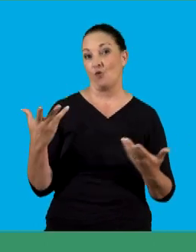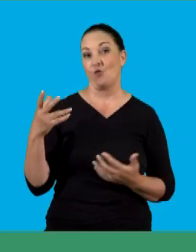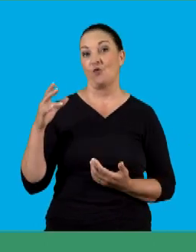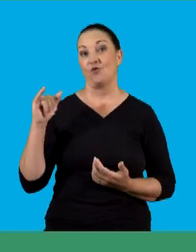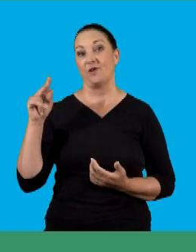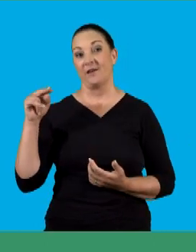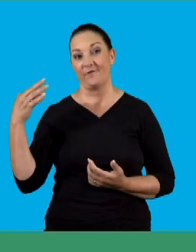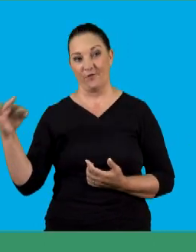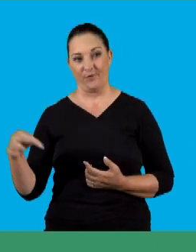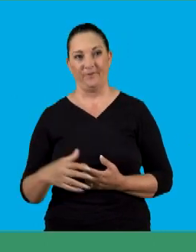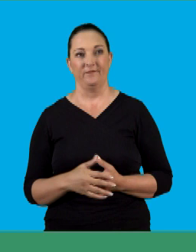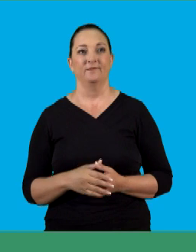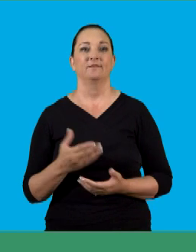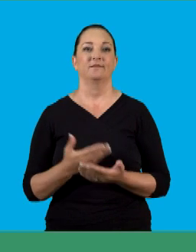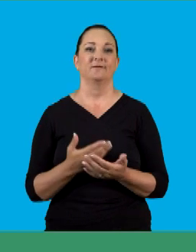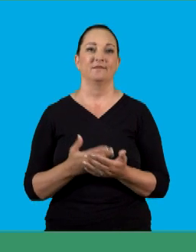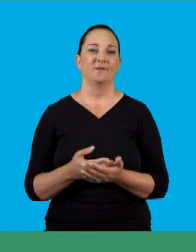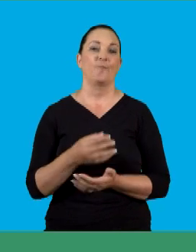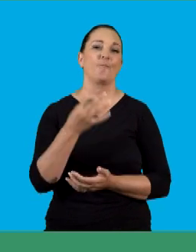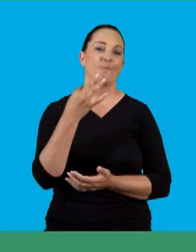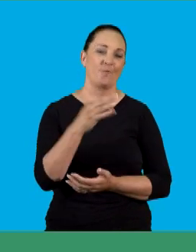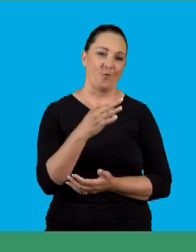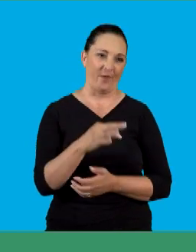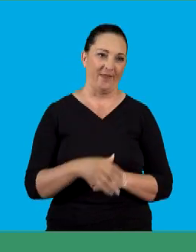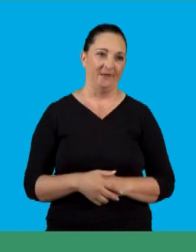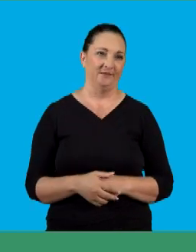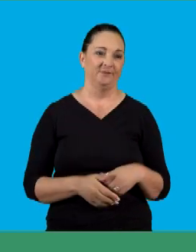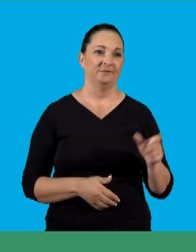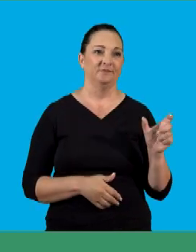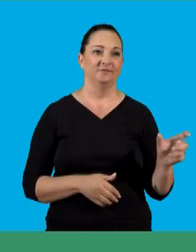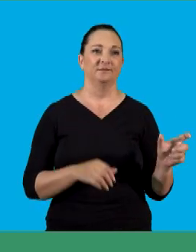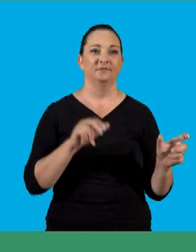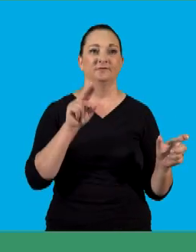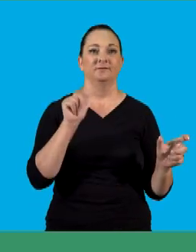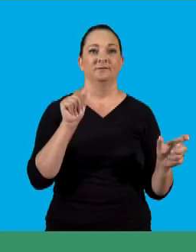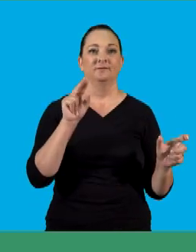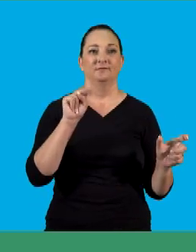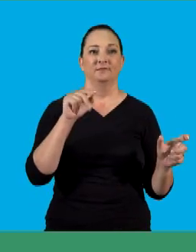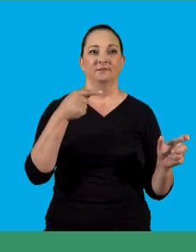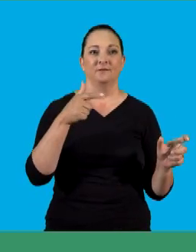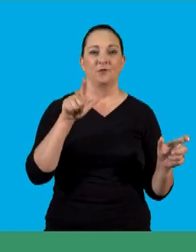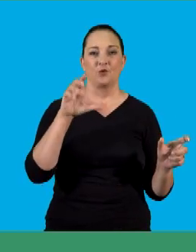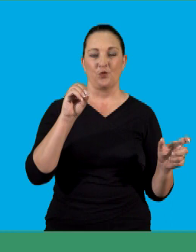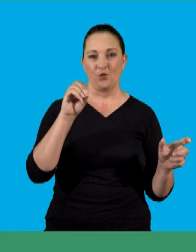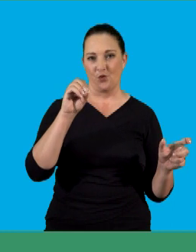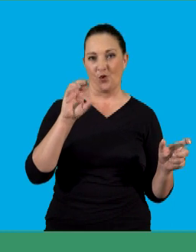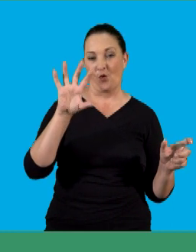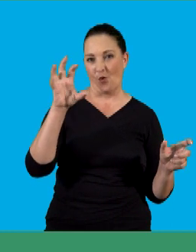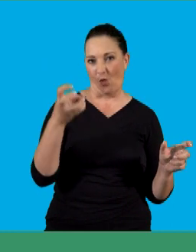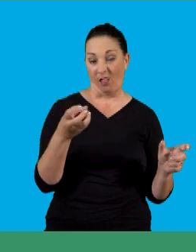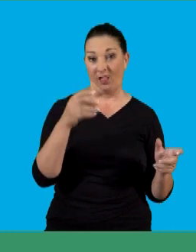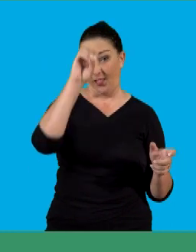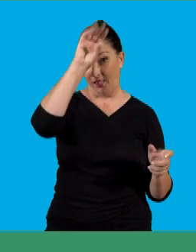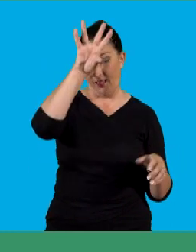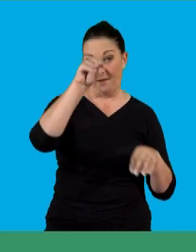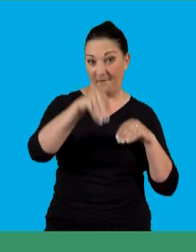the formal sector. Then we have Anglo Gold. Anglo Gold, it's a mine. Does it fall